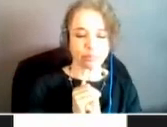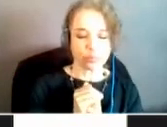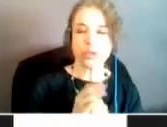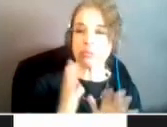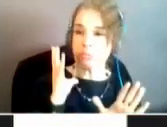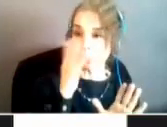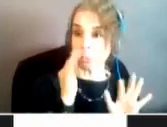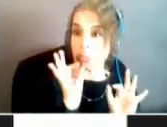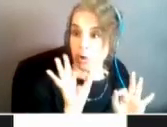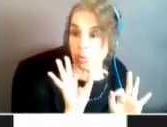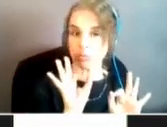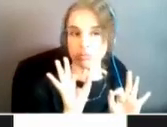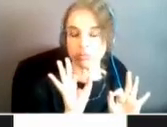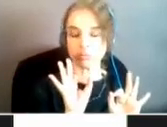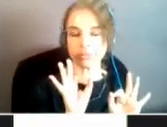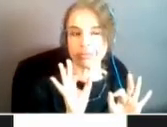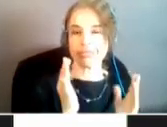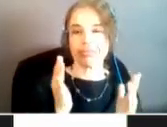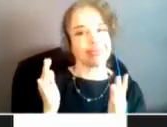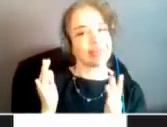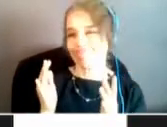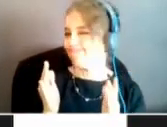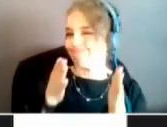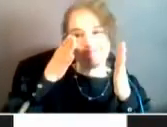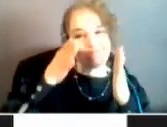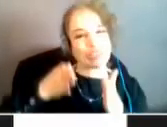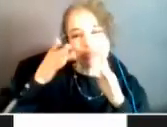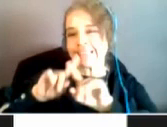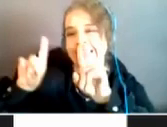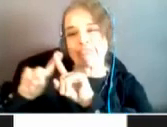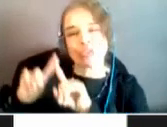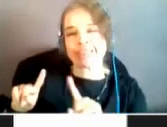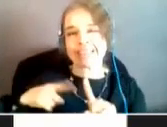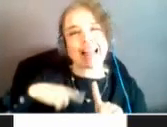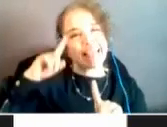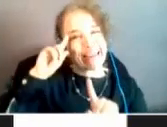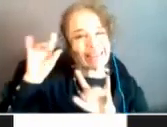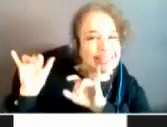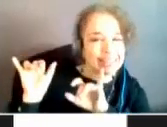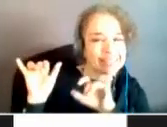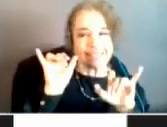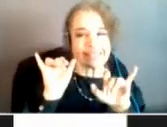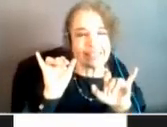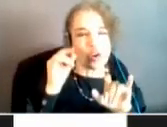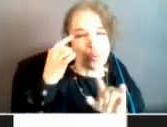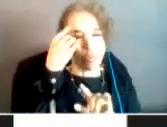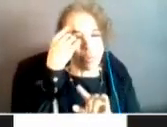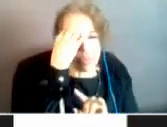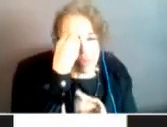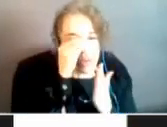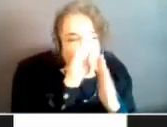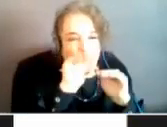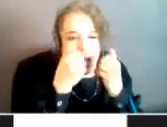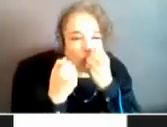pretty well. But not everybody does. And I think that's the thing, that we've got to think about how